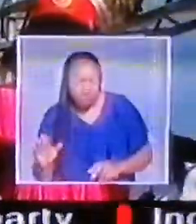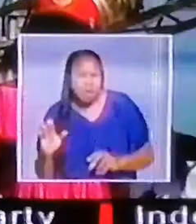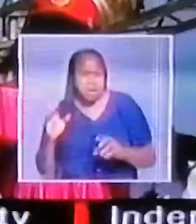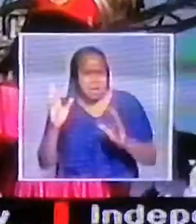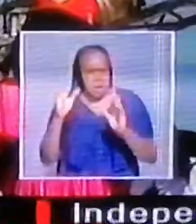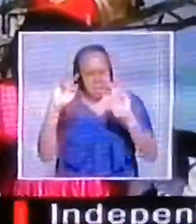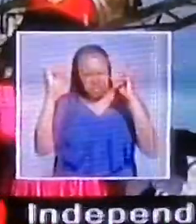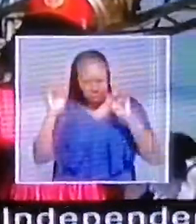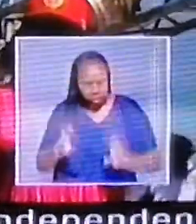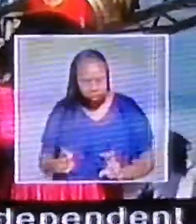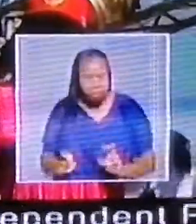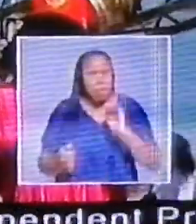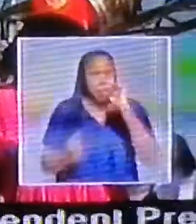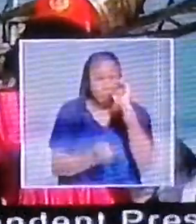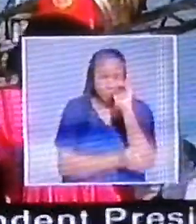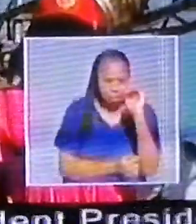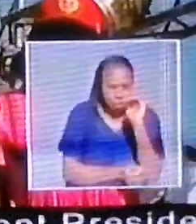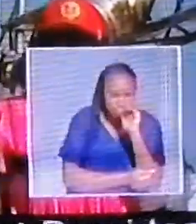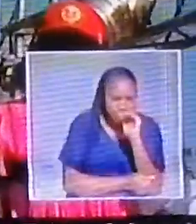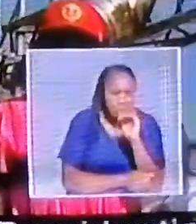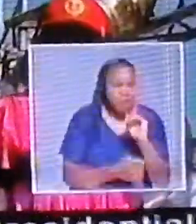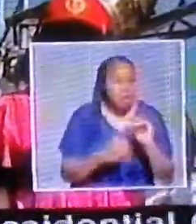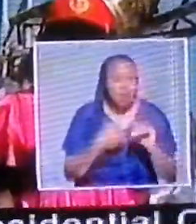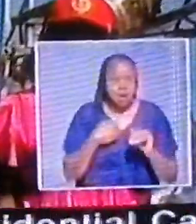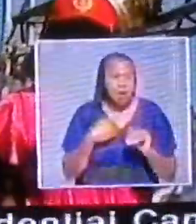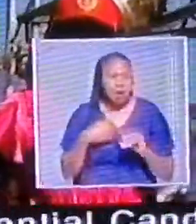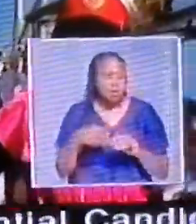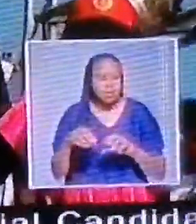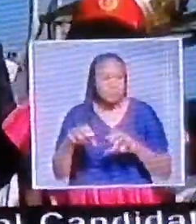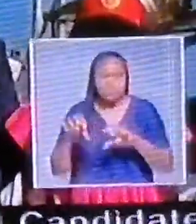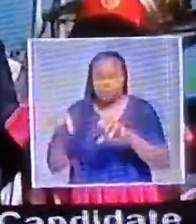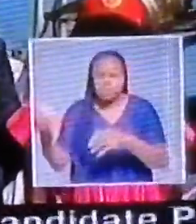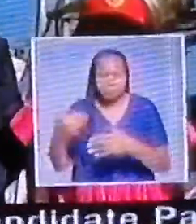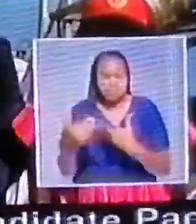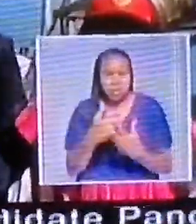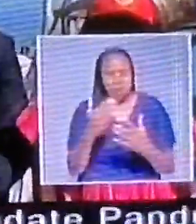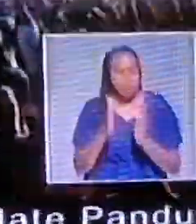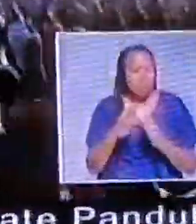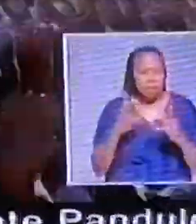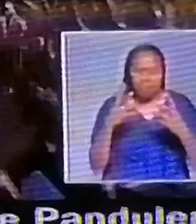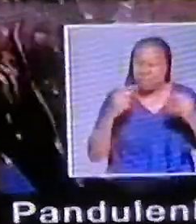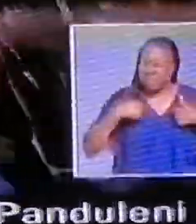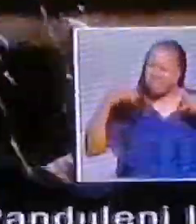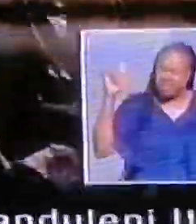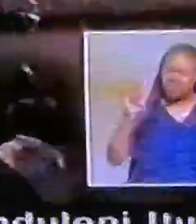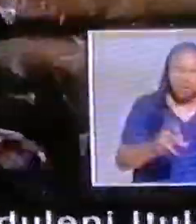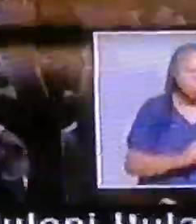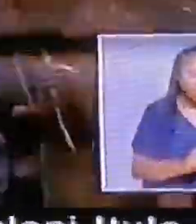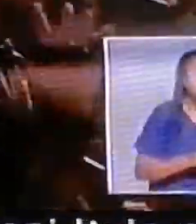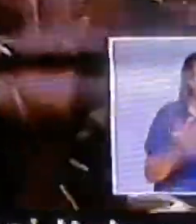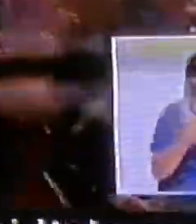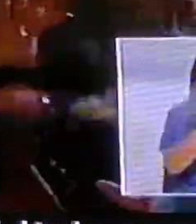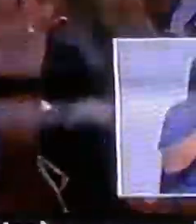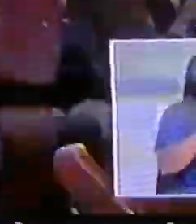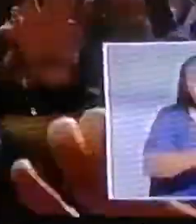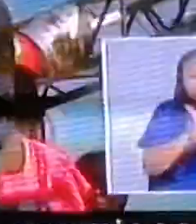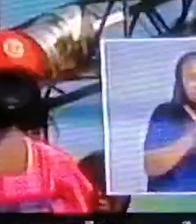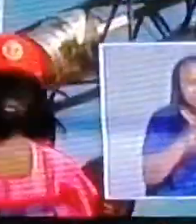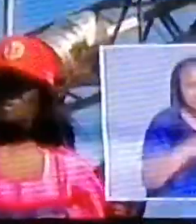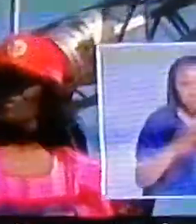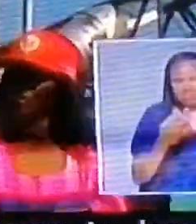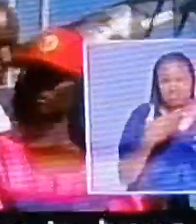sanitation, I shall not take up residence in state house. I'll stay in Katutura. Evils are